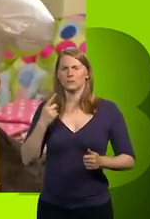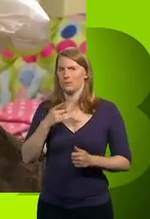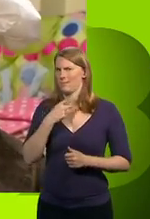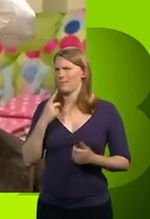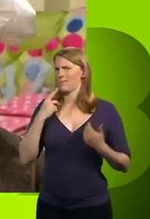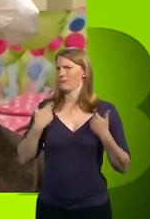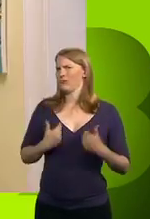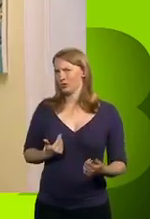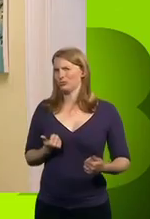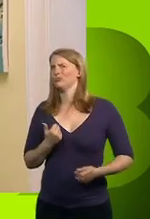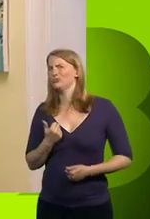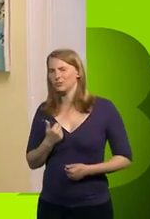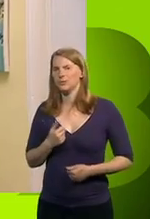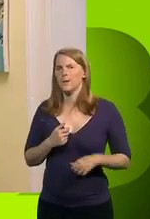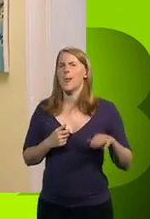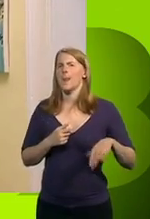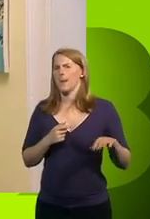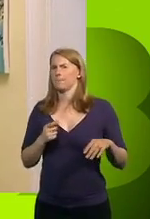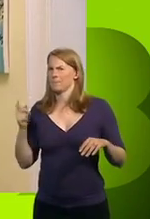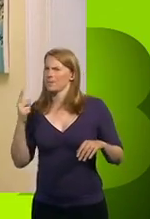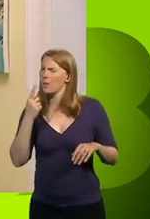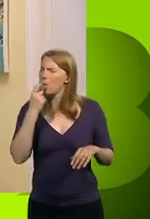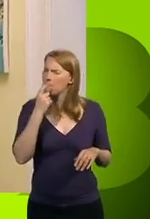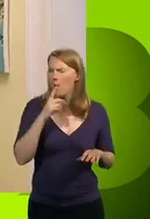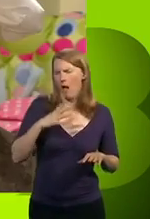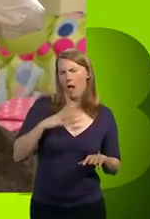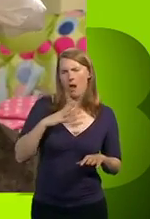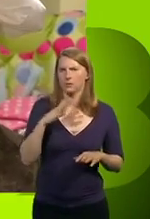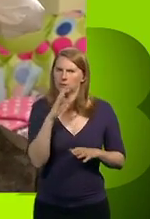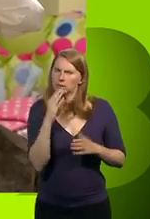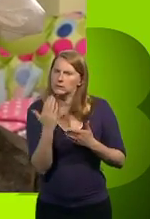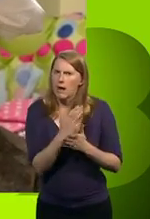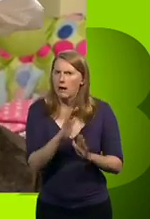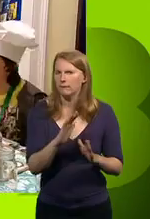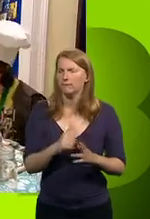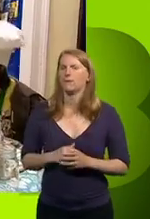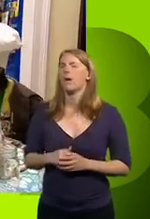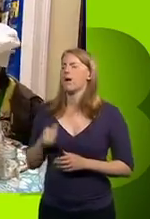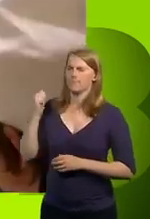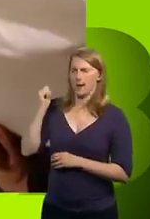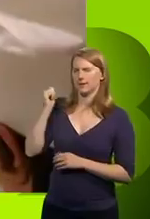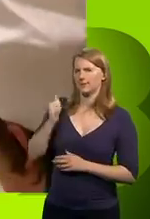Ben. Millionaires! Maybe we should test one more, just be on the safe side. That's the side I don't want to be on.